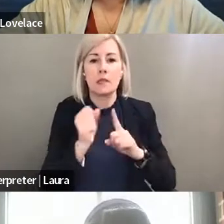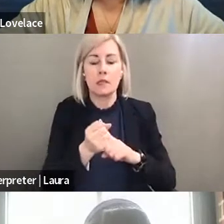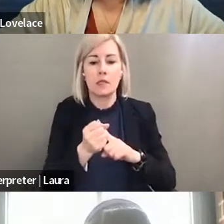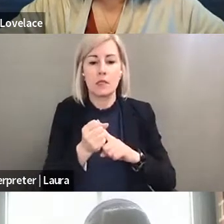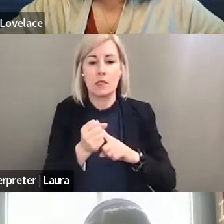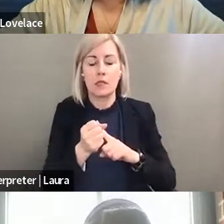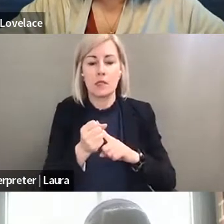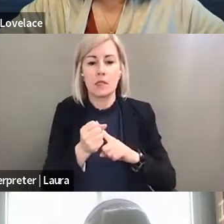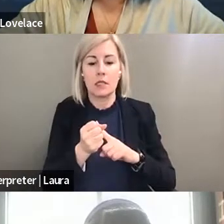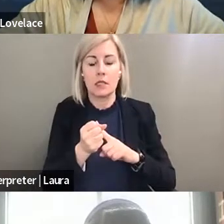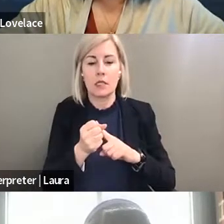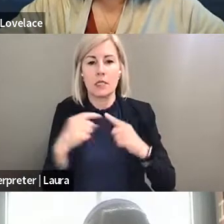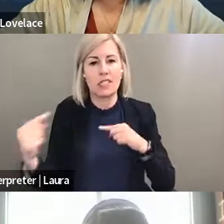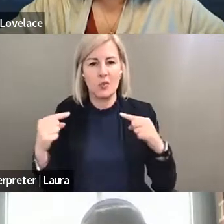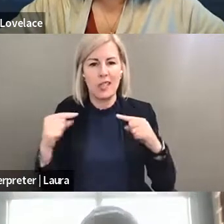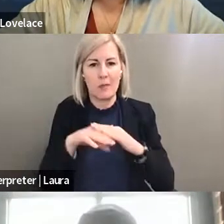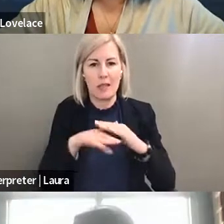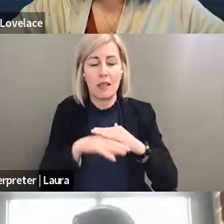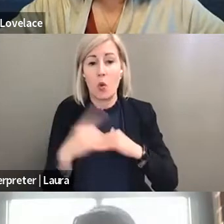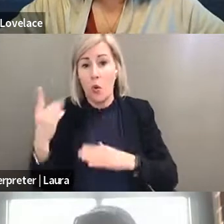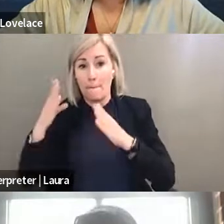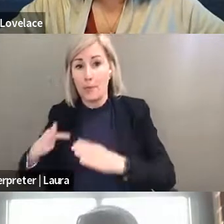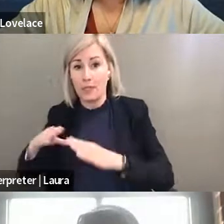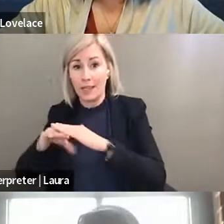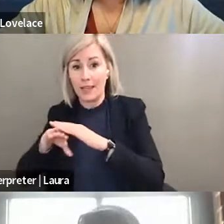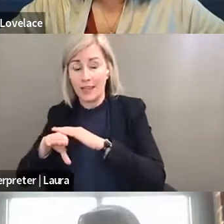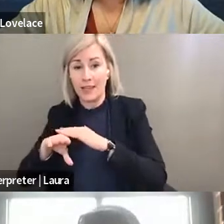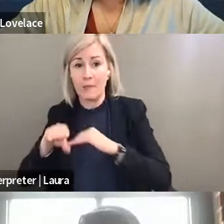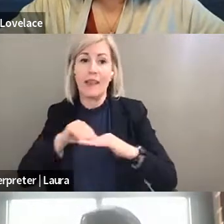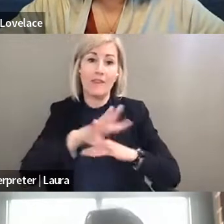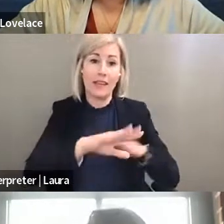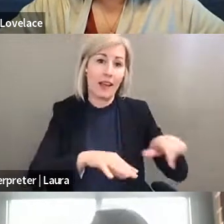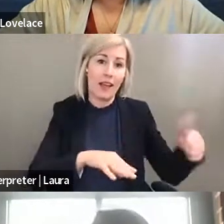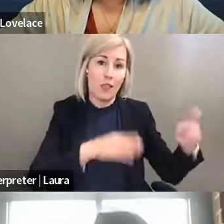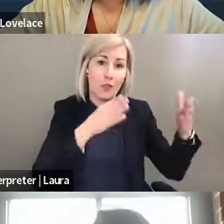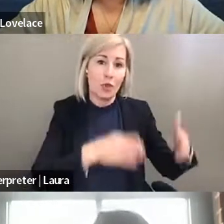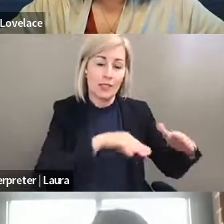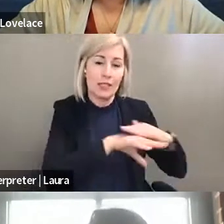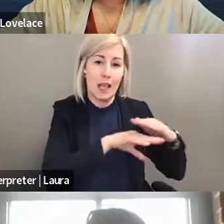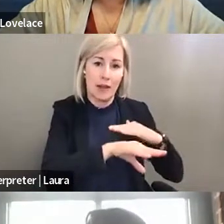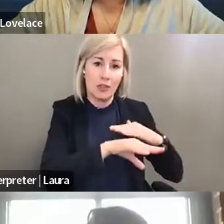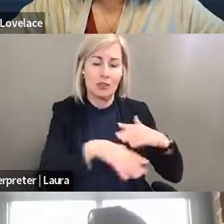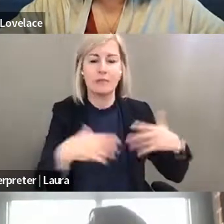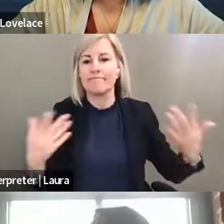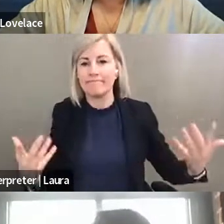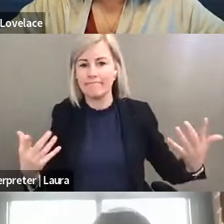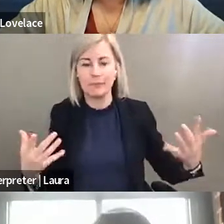dueling accommodations, like one person's accommodation may affect another person. So how